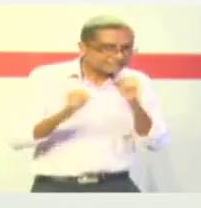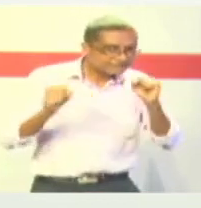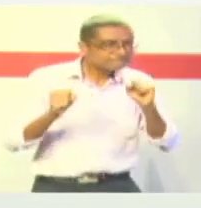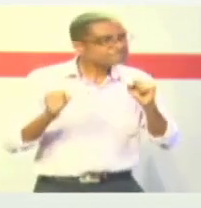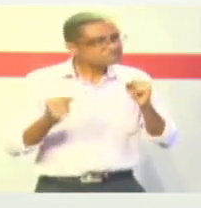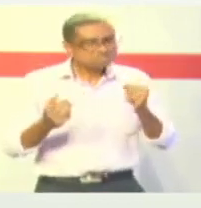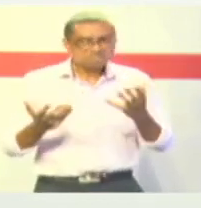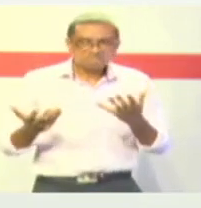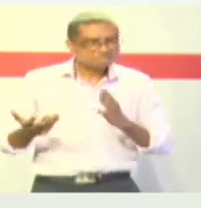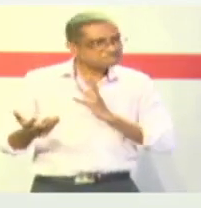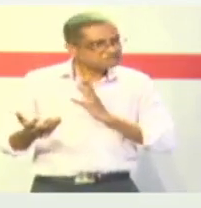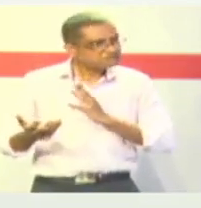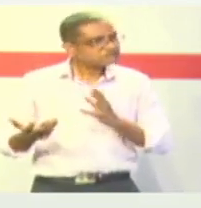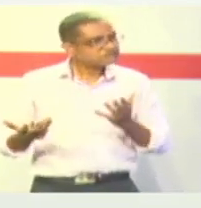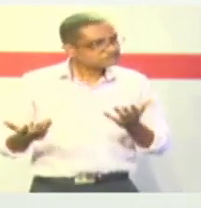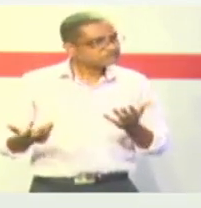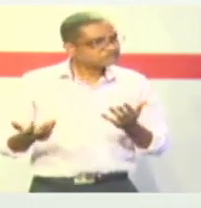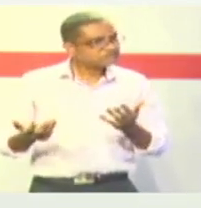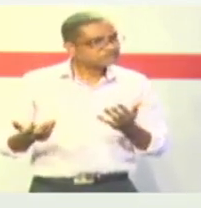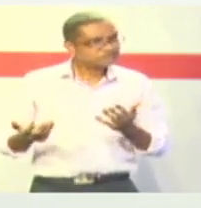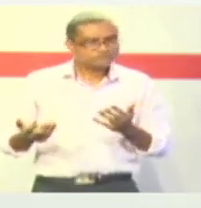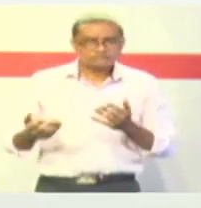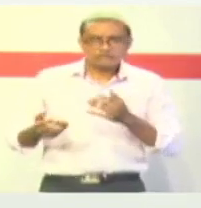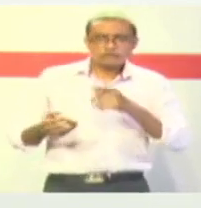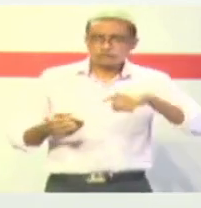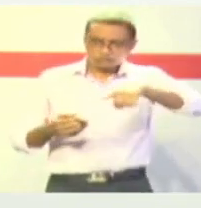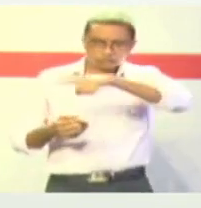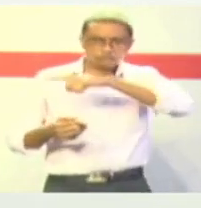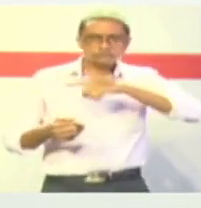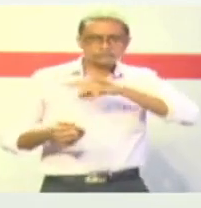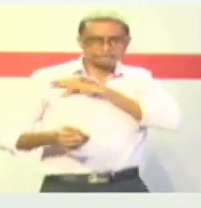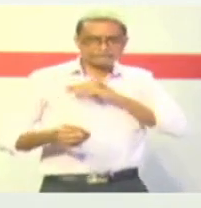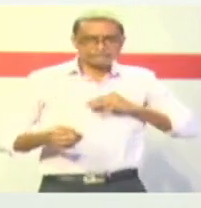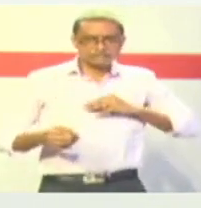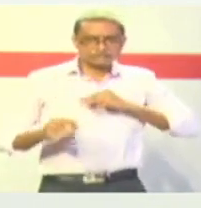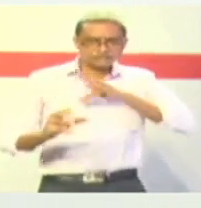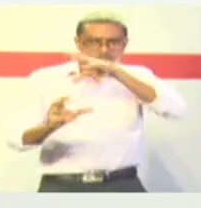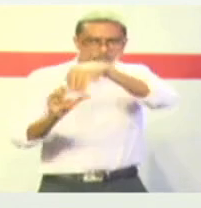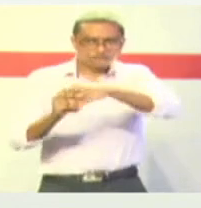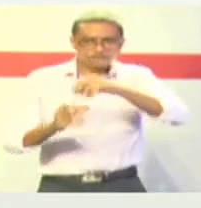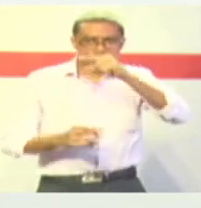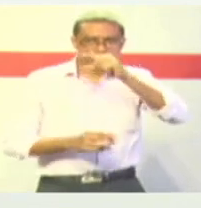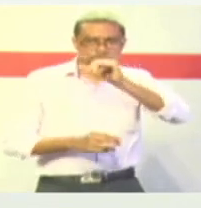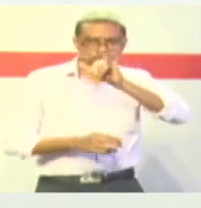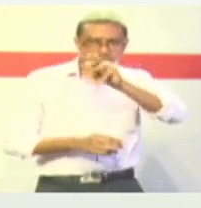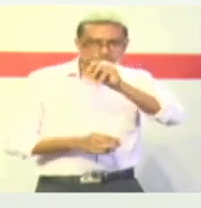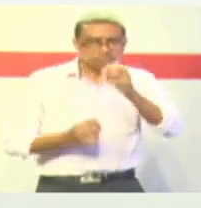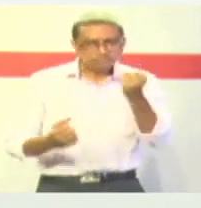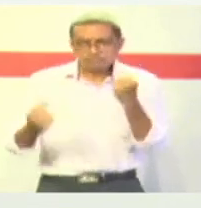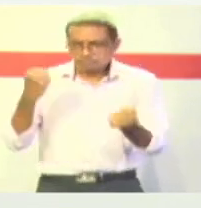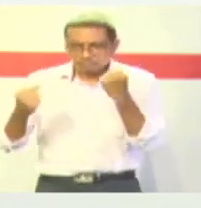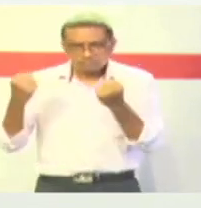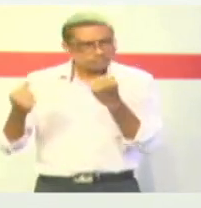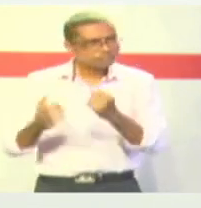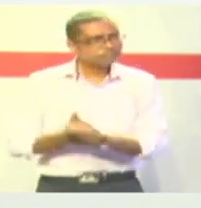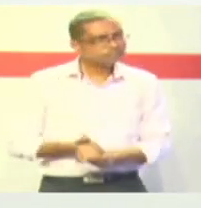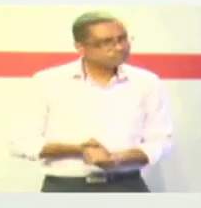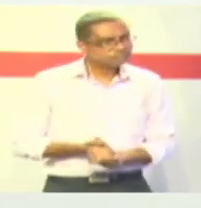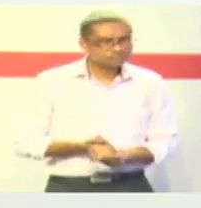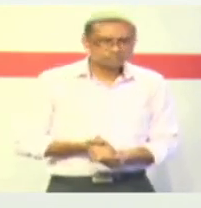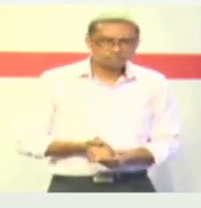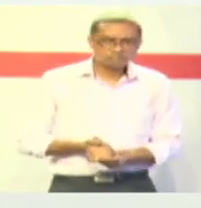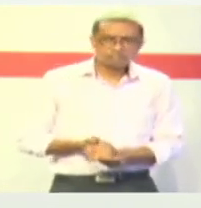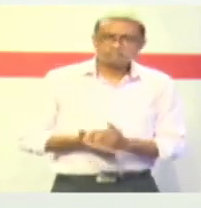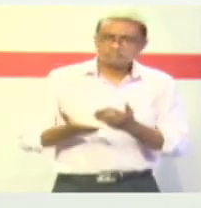something that is allowing the membership of those particular institutions, gyms, and I think casinos are doing the same.